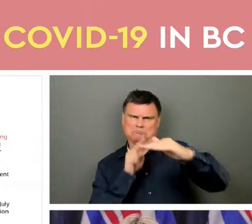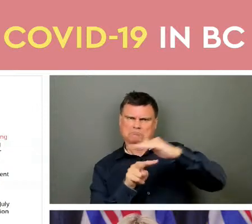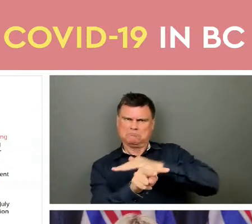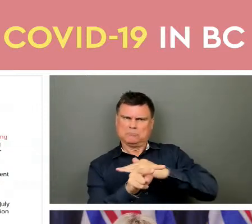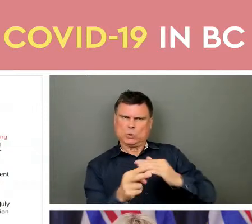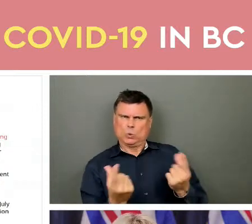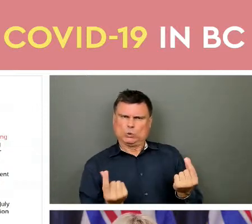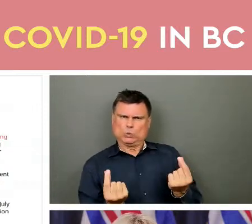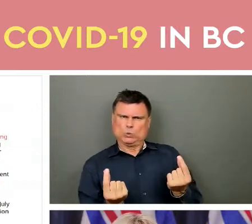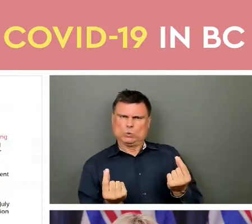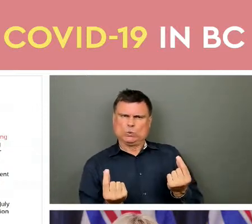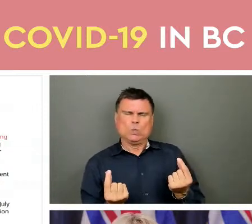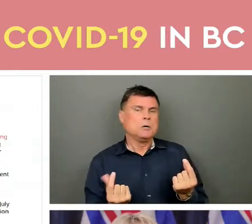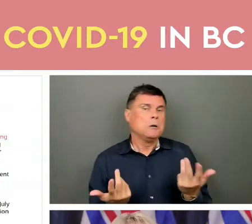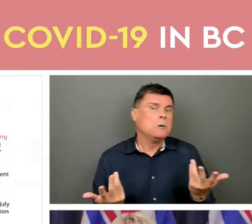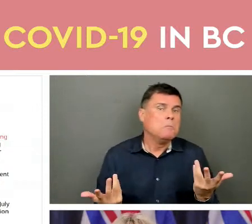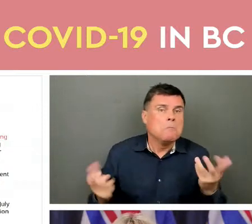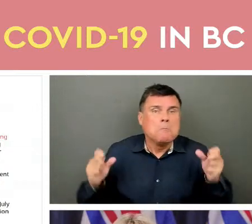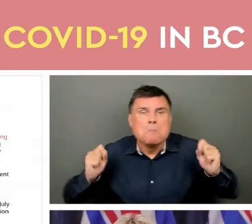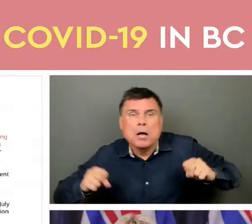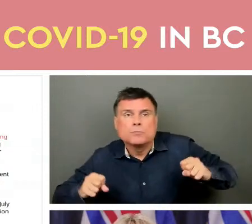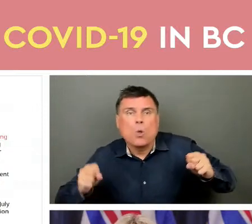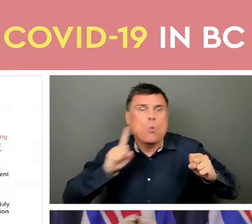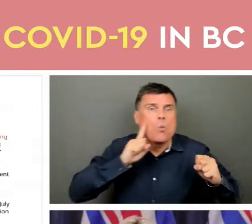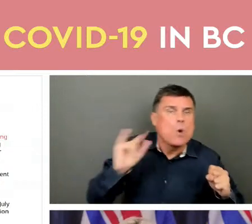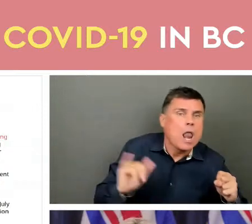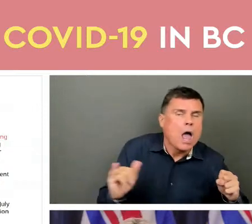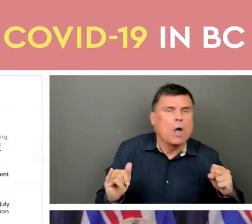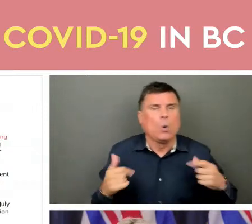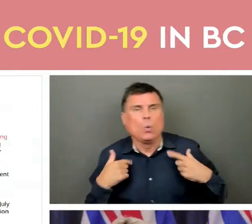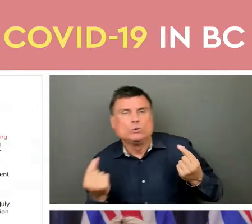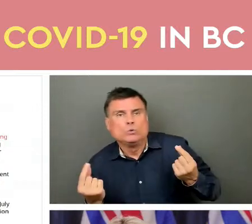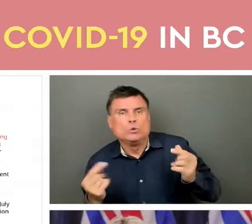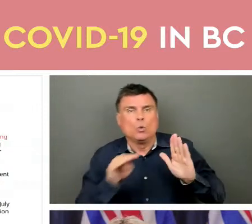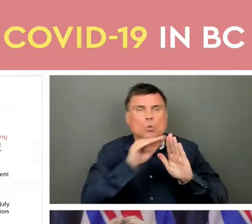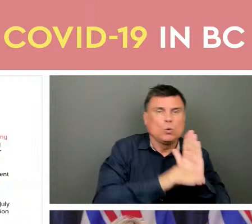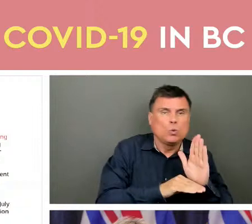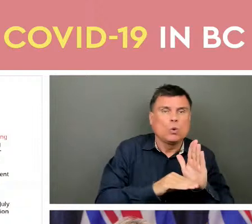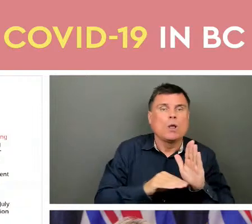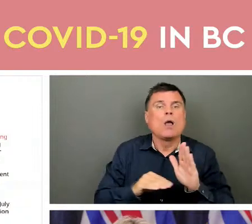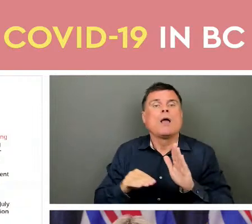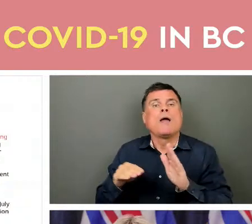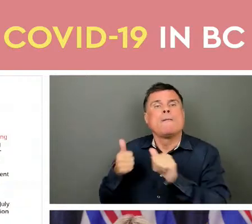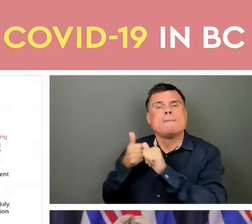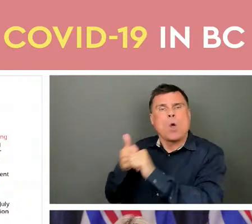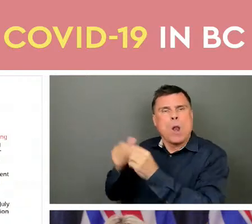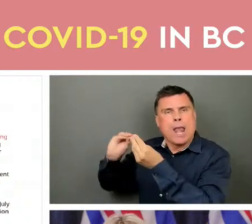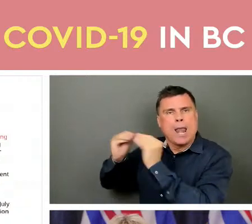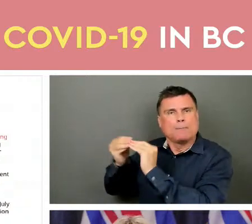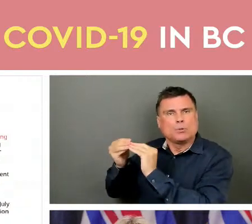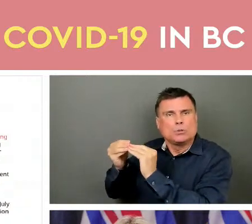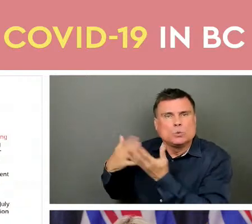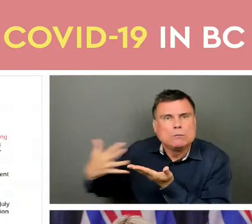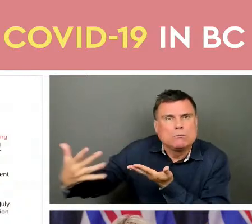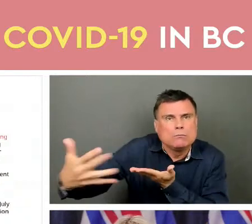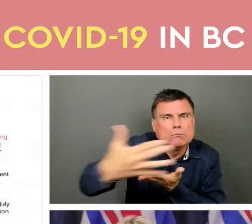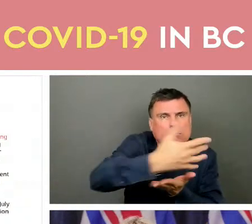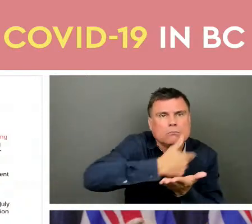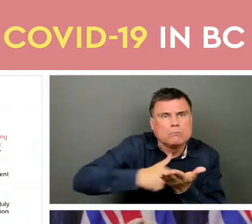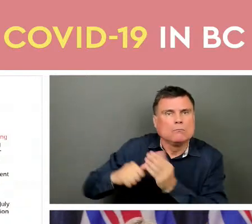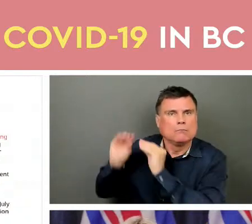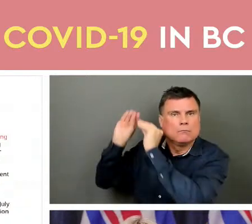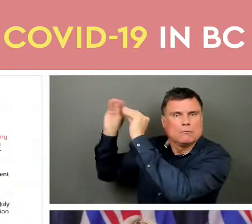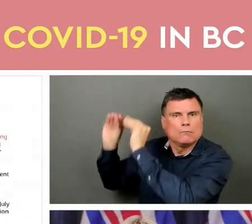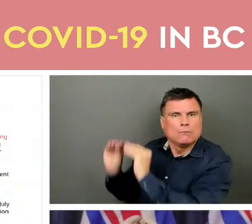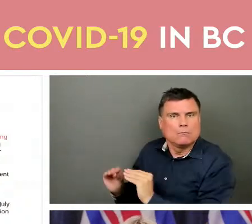may happen depending on what they put into the models. So all models are wrong, as we've said before,